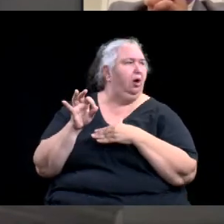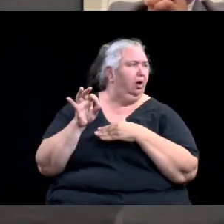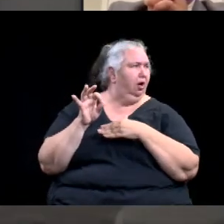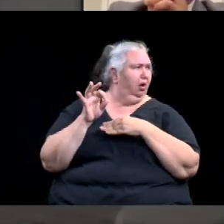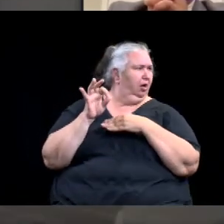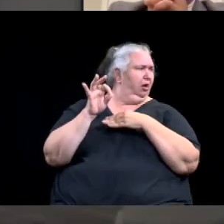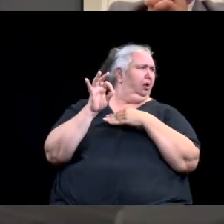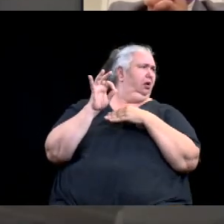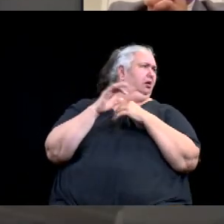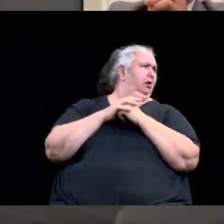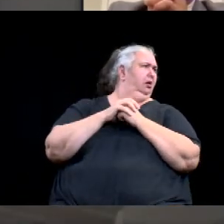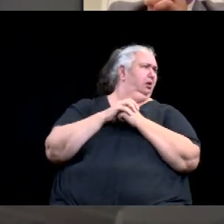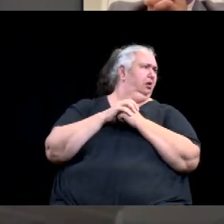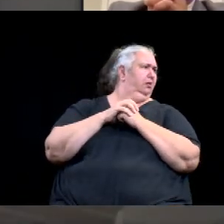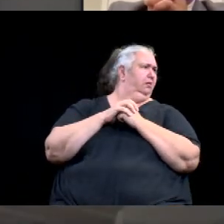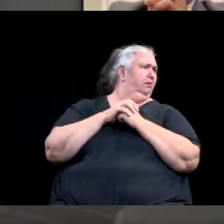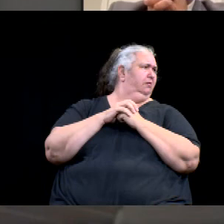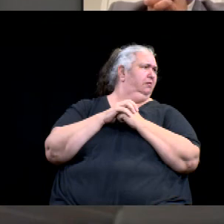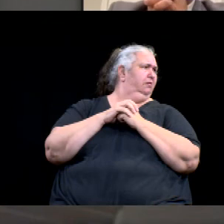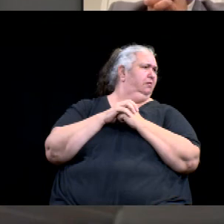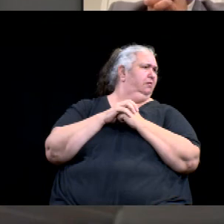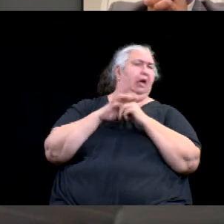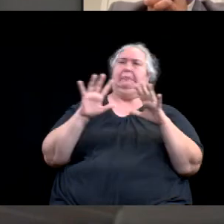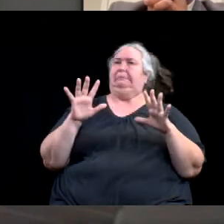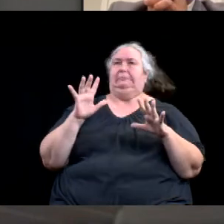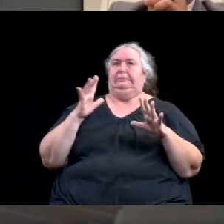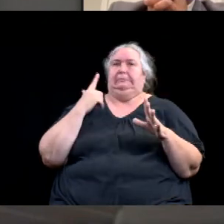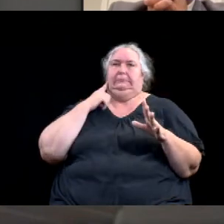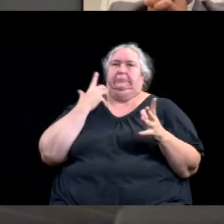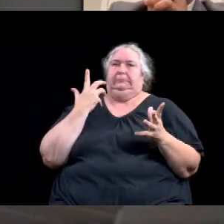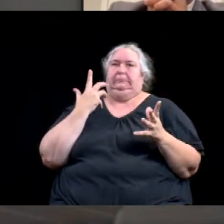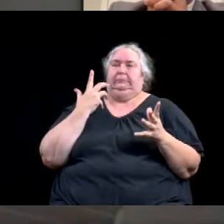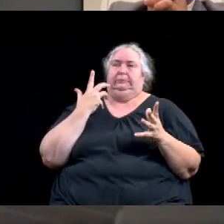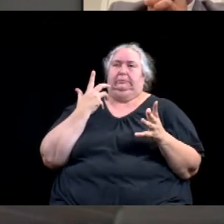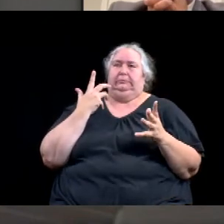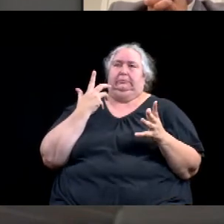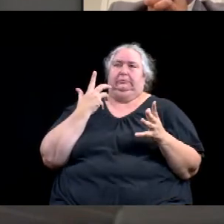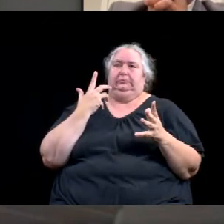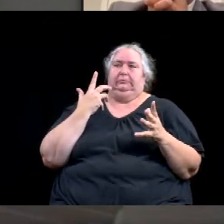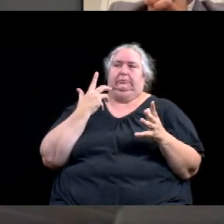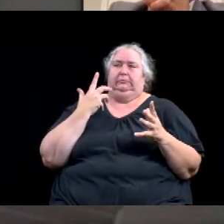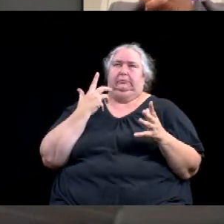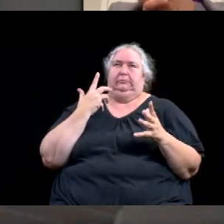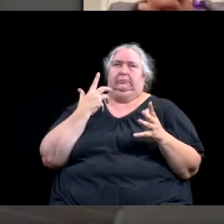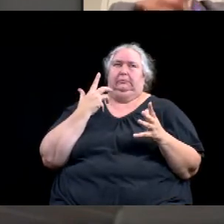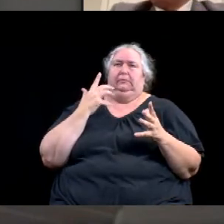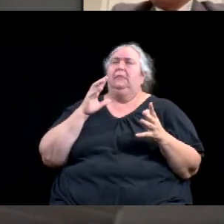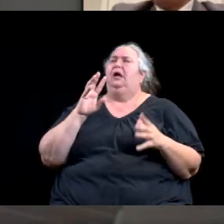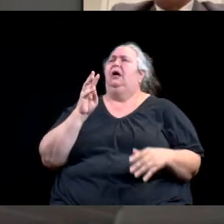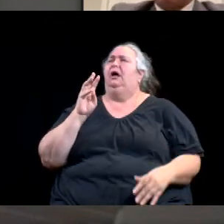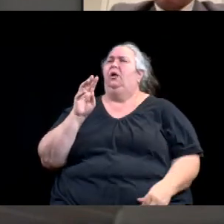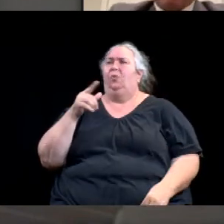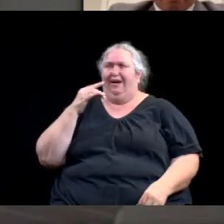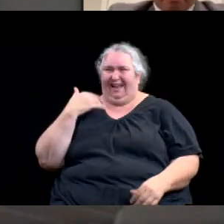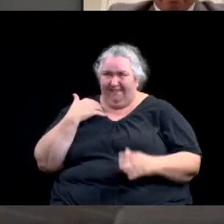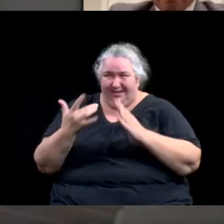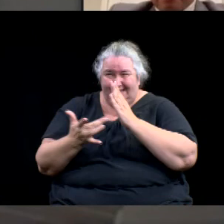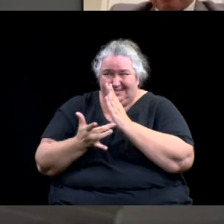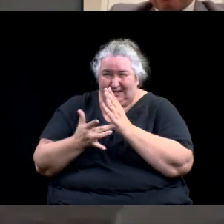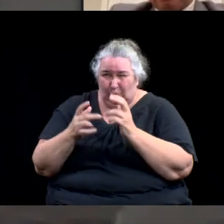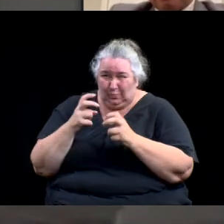Mr. Herring, we're having technical difficulties, and so there's two things I would propose. Number one is please feel free